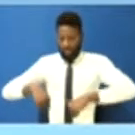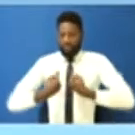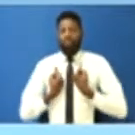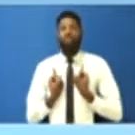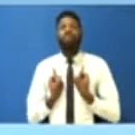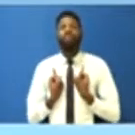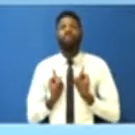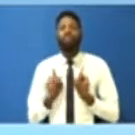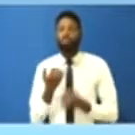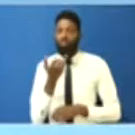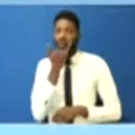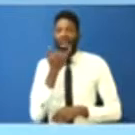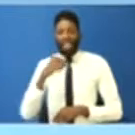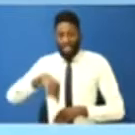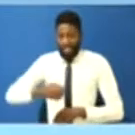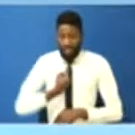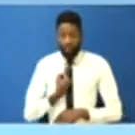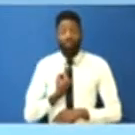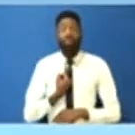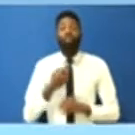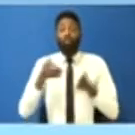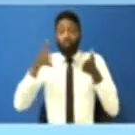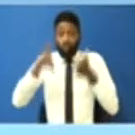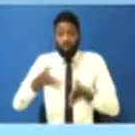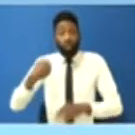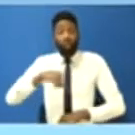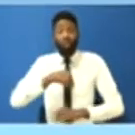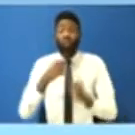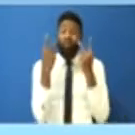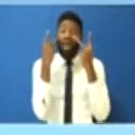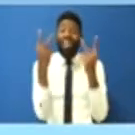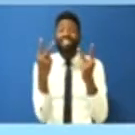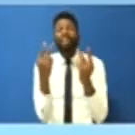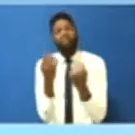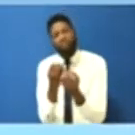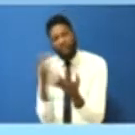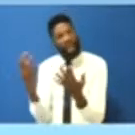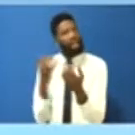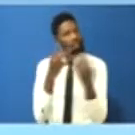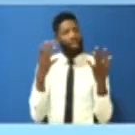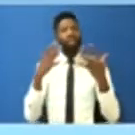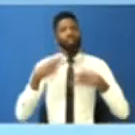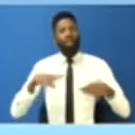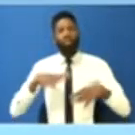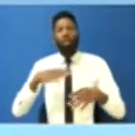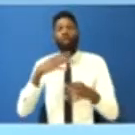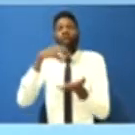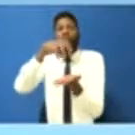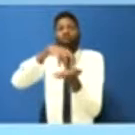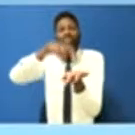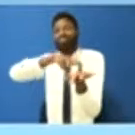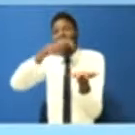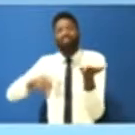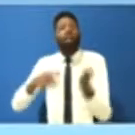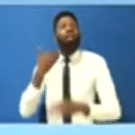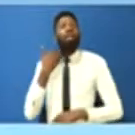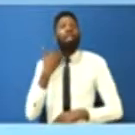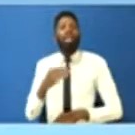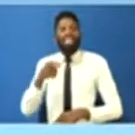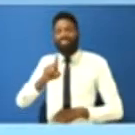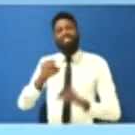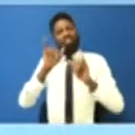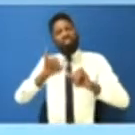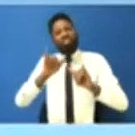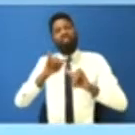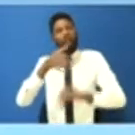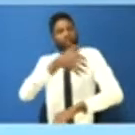fell on my sword today we see a lot of people who rather than quit their position continue to sit there and enjoy the trappings of